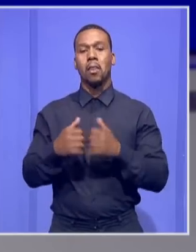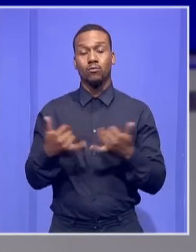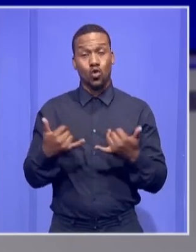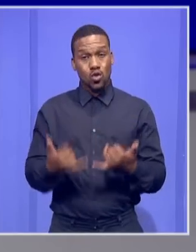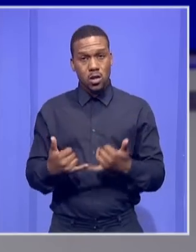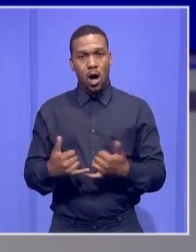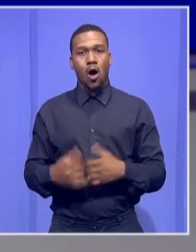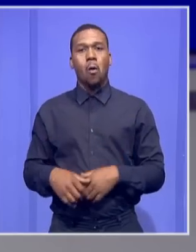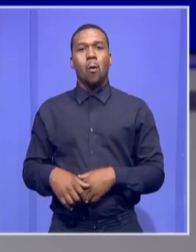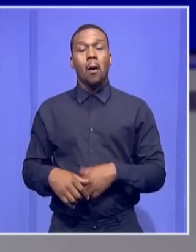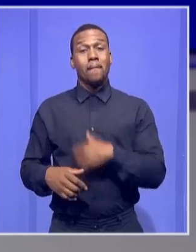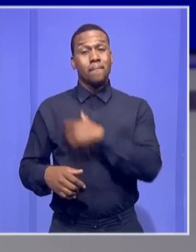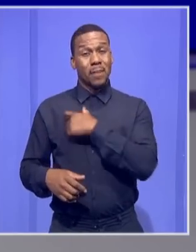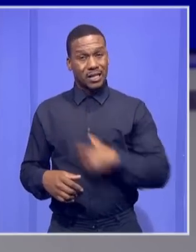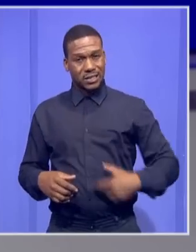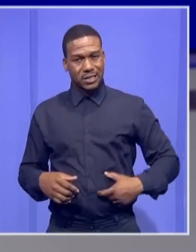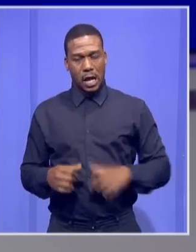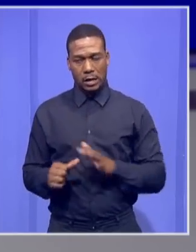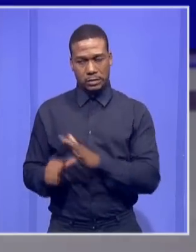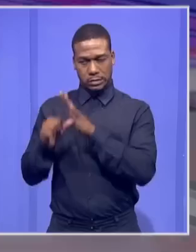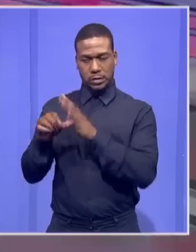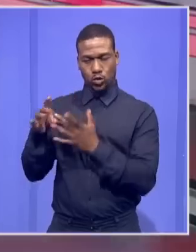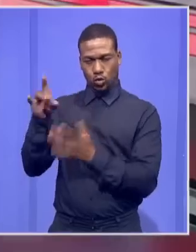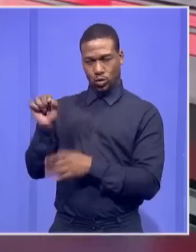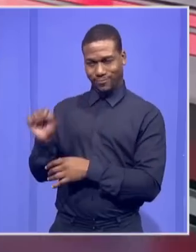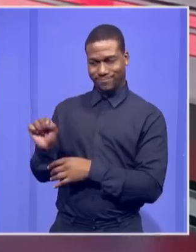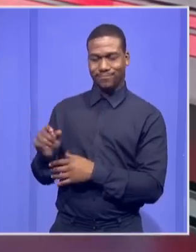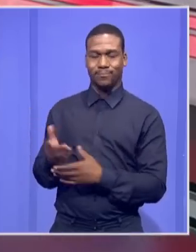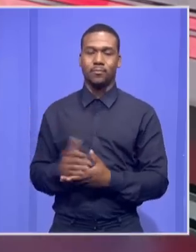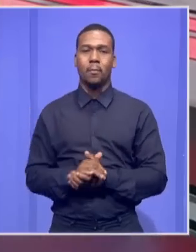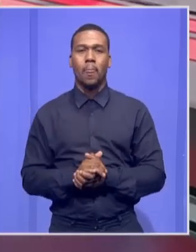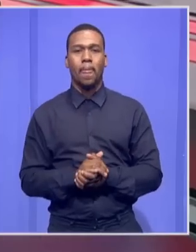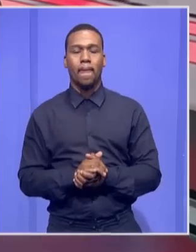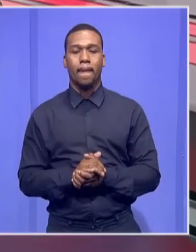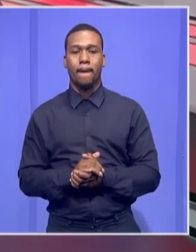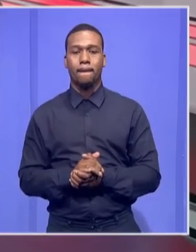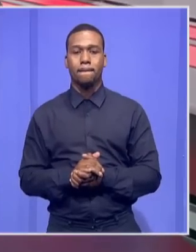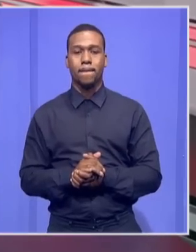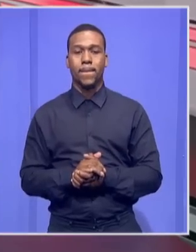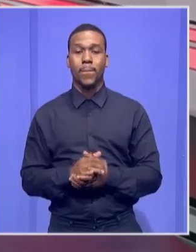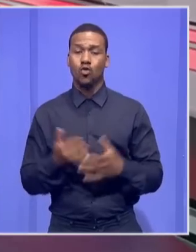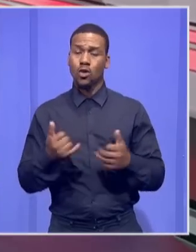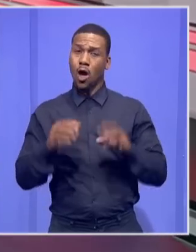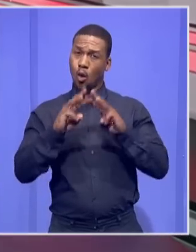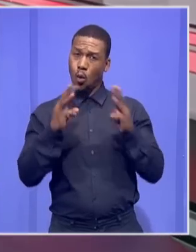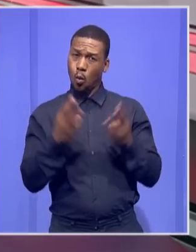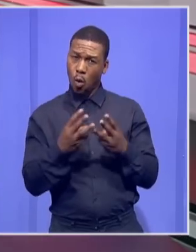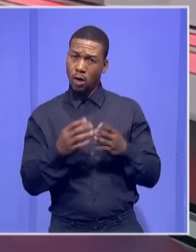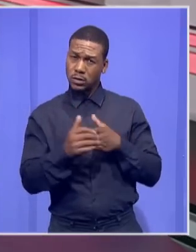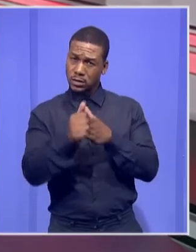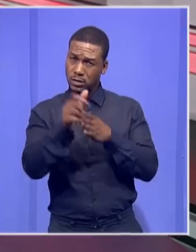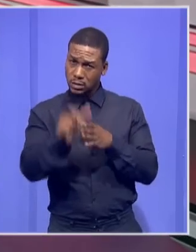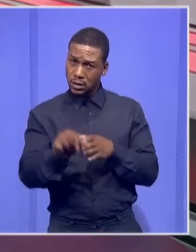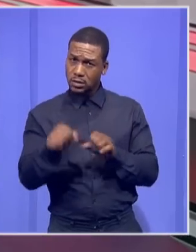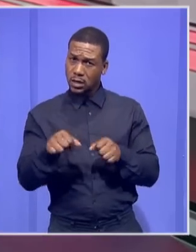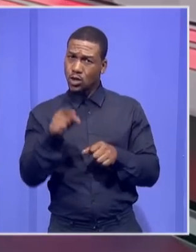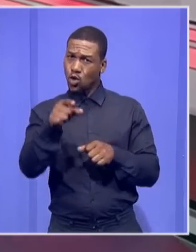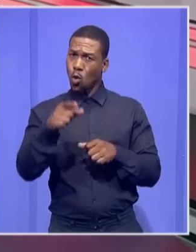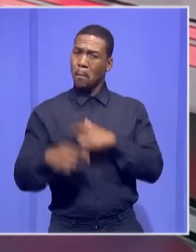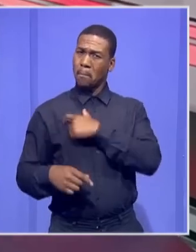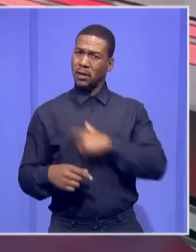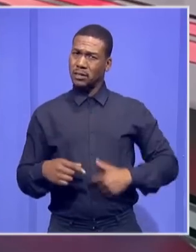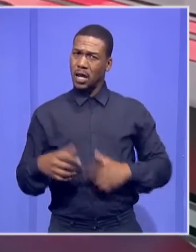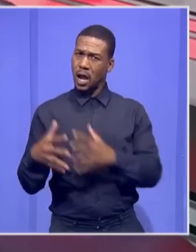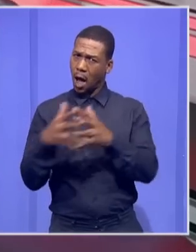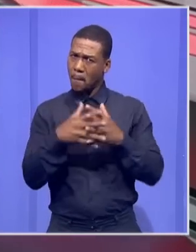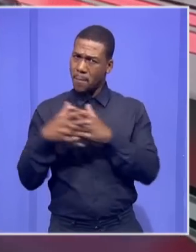challenges facing the continent. Just quickly on world leaders, though, is that Joe Biden, of course, was invited, but he's not attending. The First